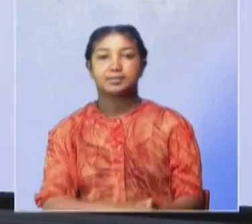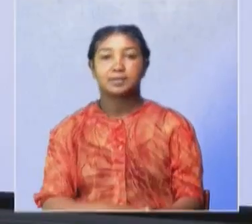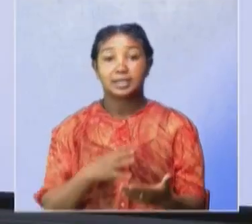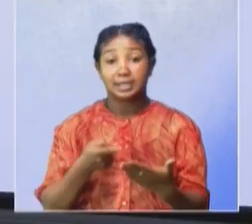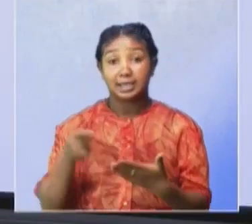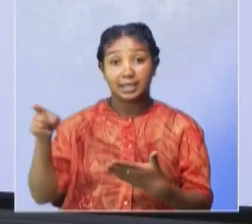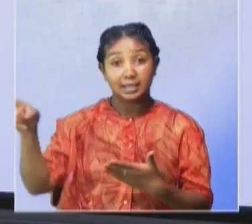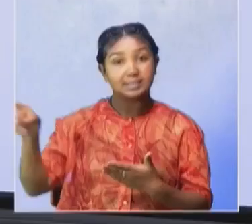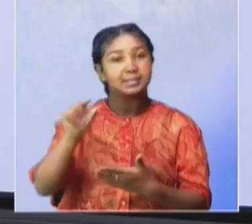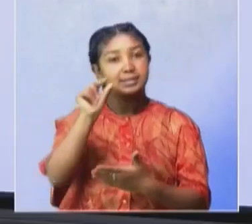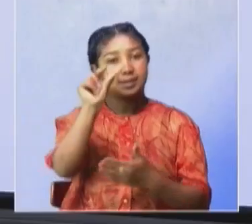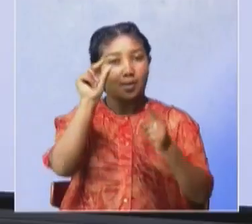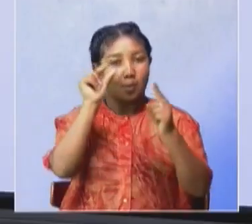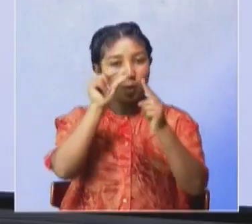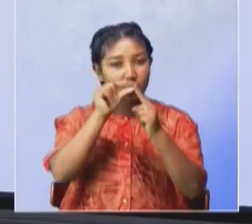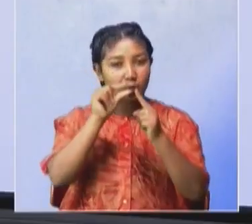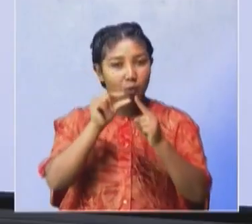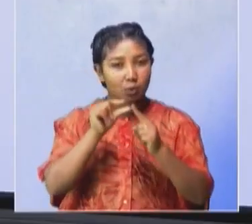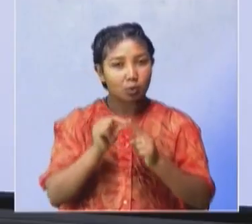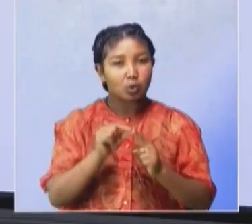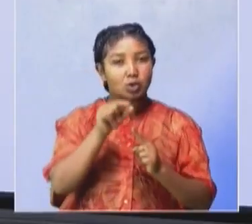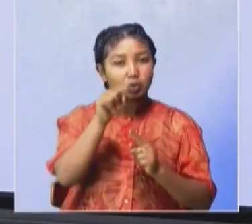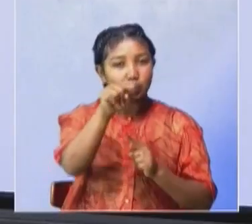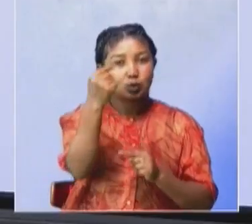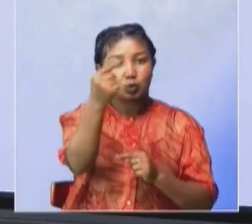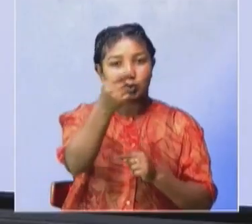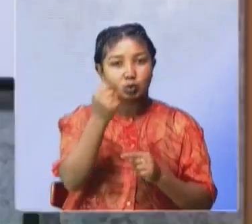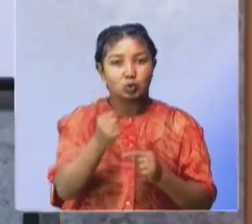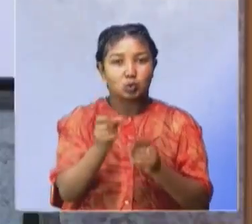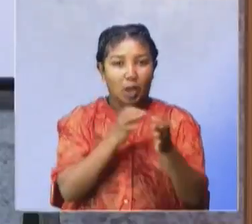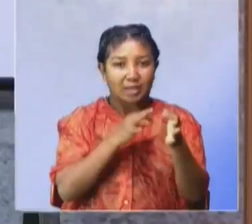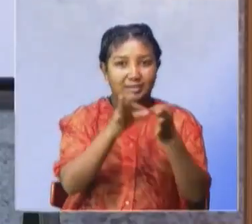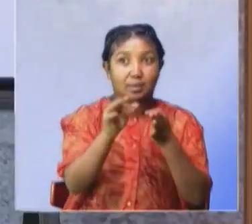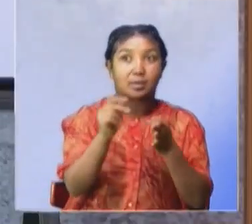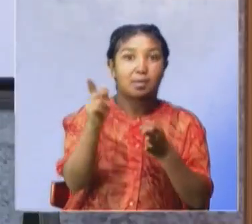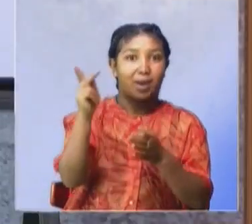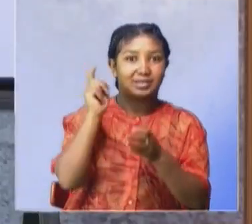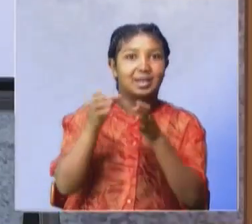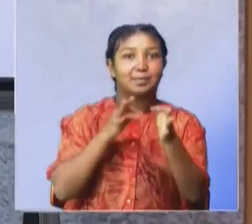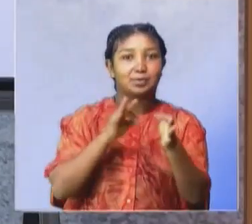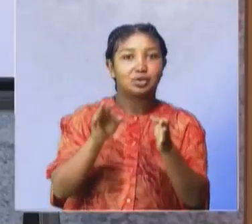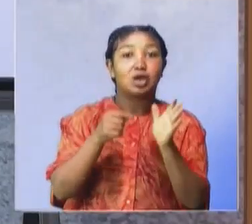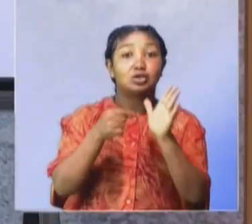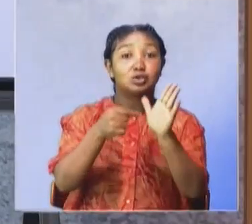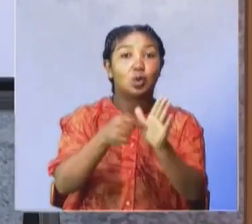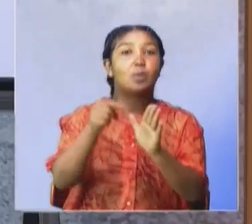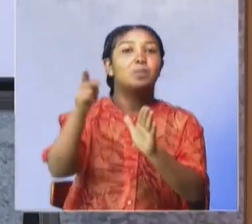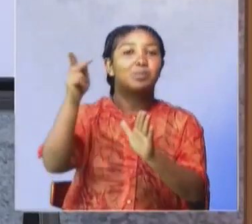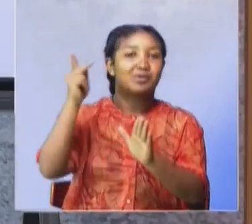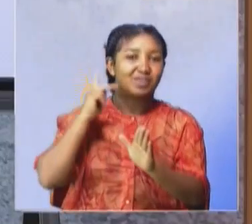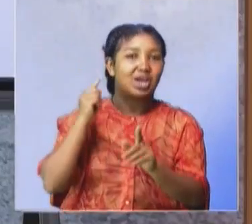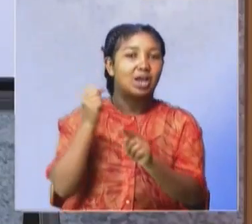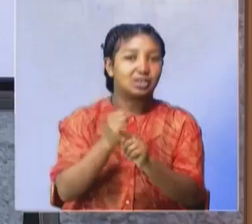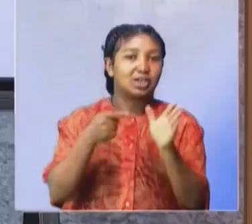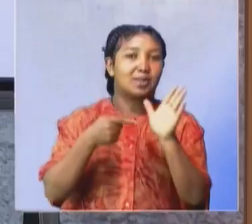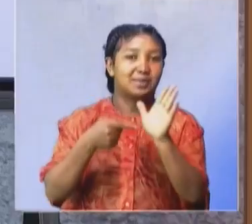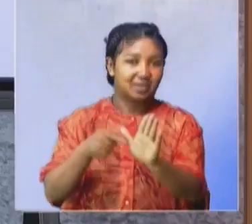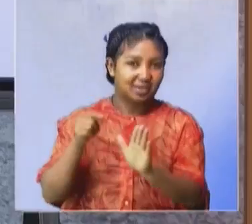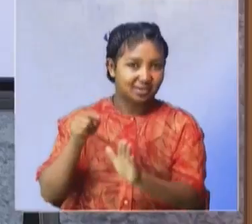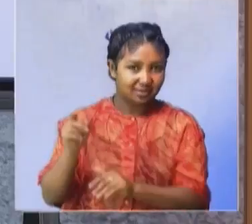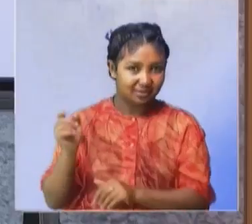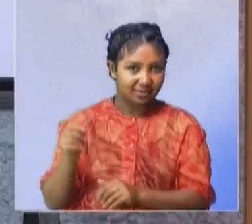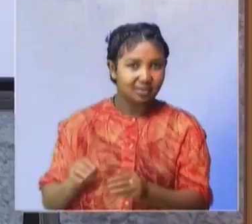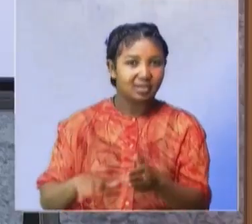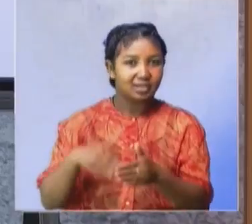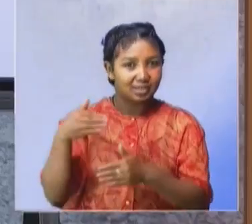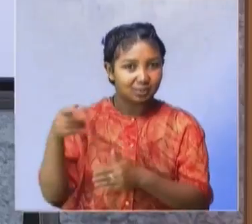Here is some words that you are going to use as a past tense that show previous action. And the next